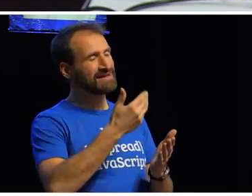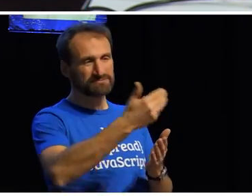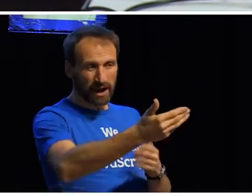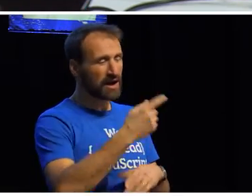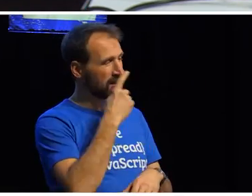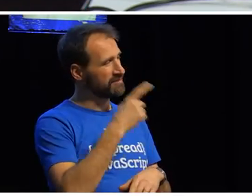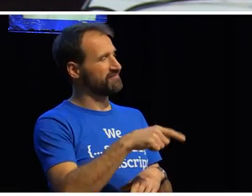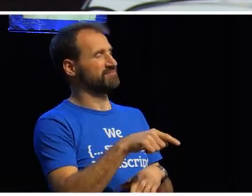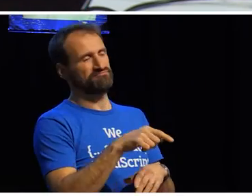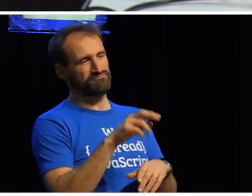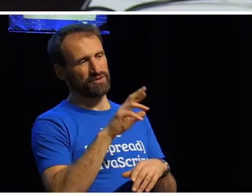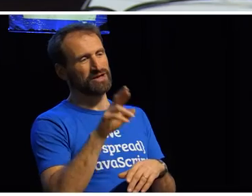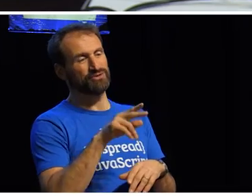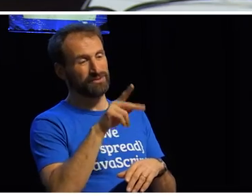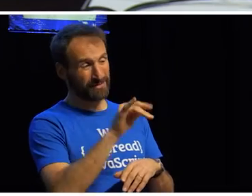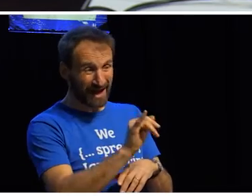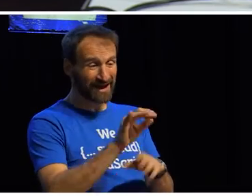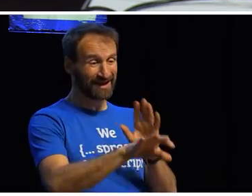yeah, I'm sending messages.